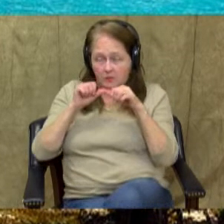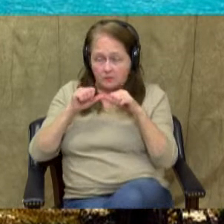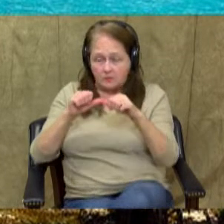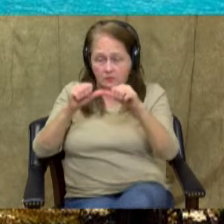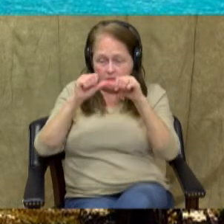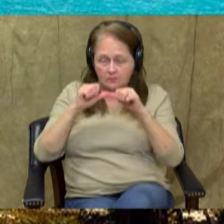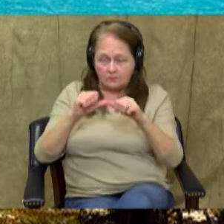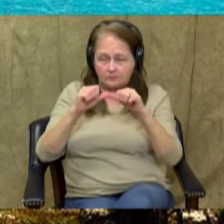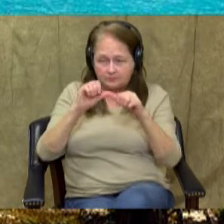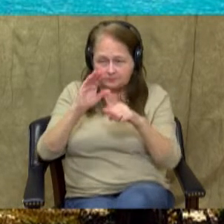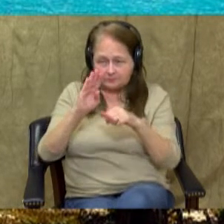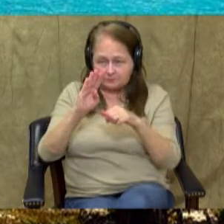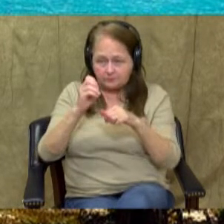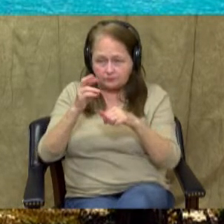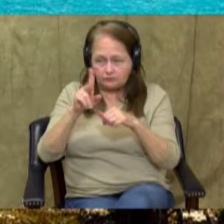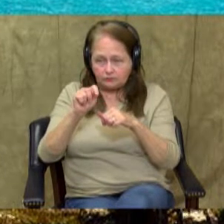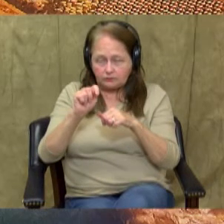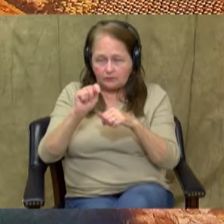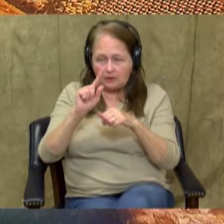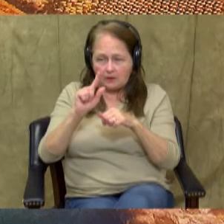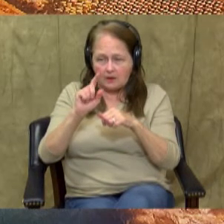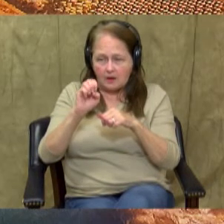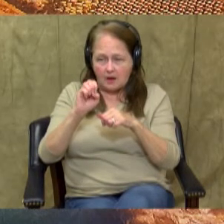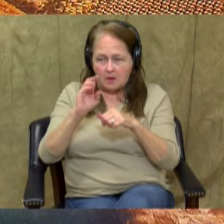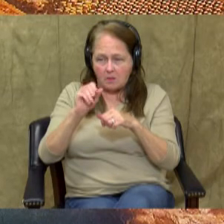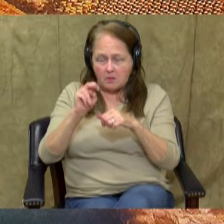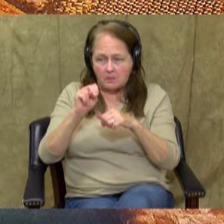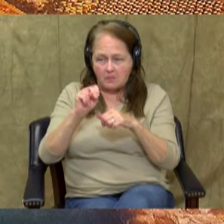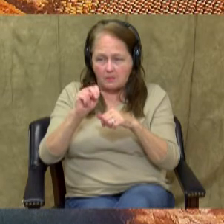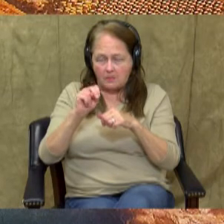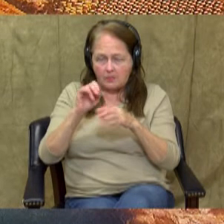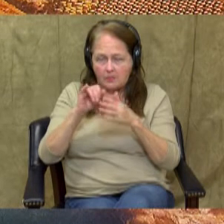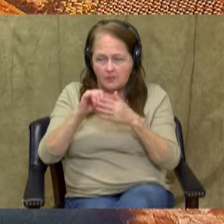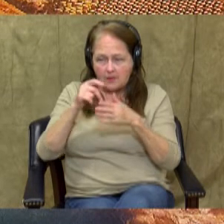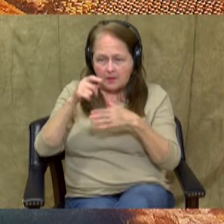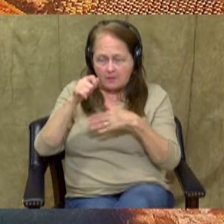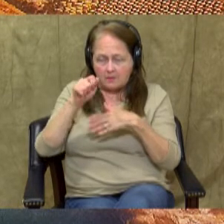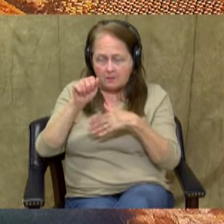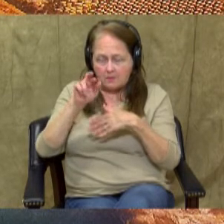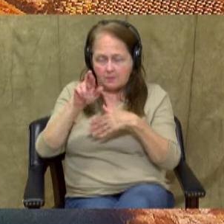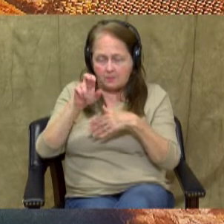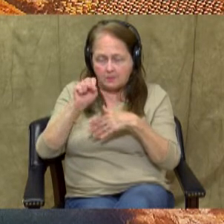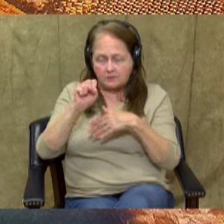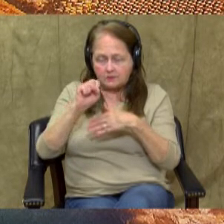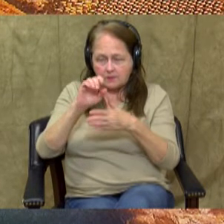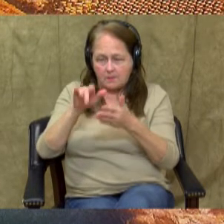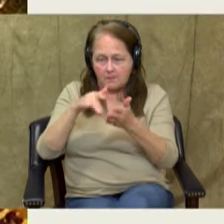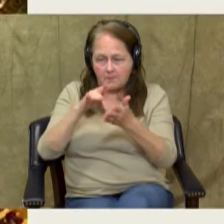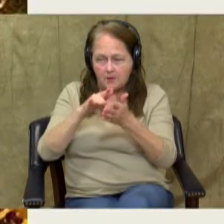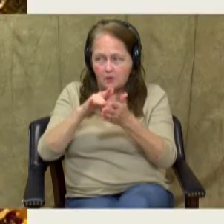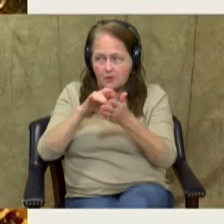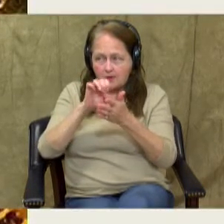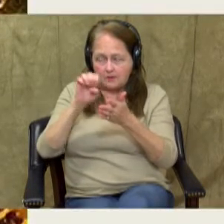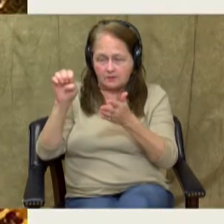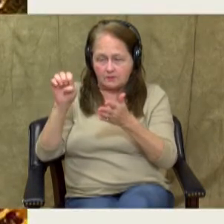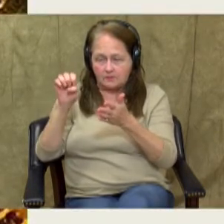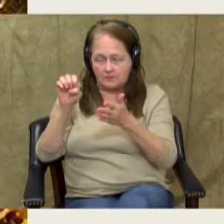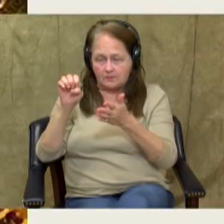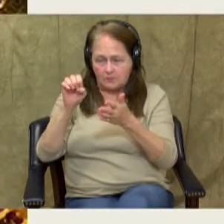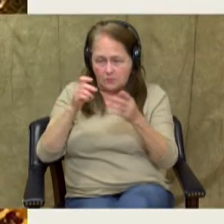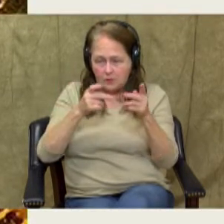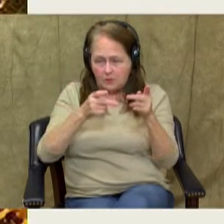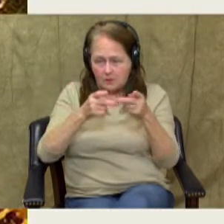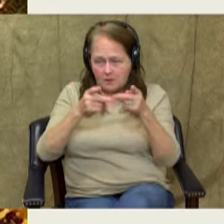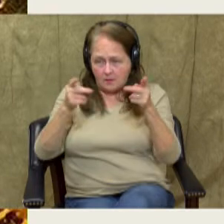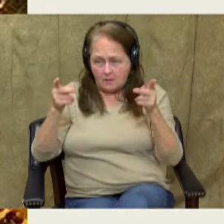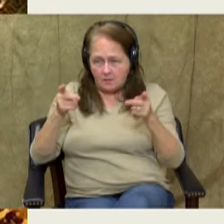This is Beirut, Lebanon. Some people call Beirut the Paris of the East, of the Middle East. It is a place that